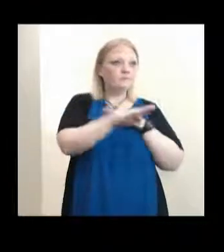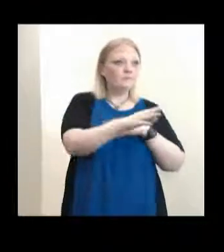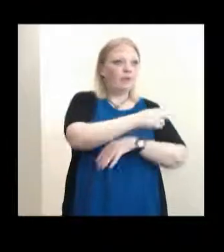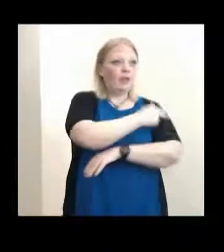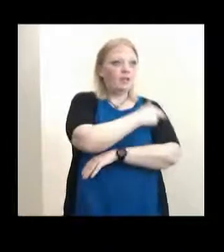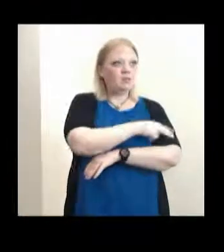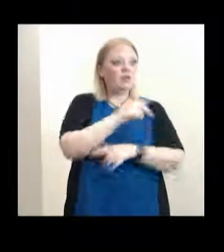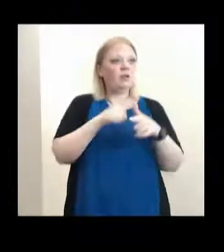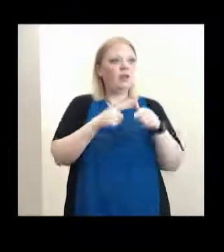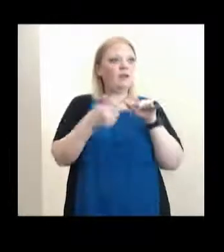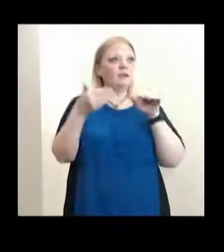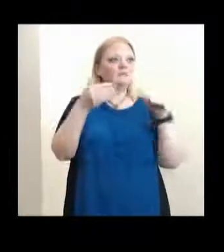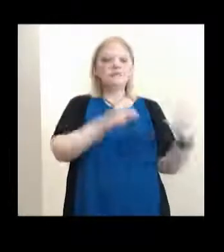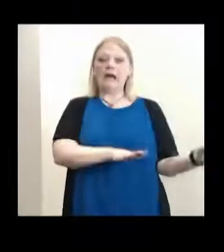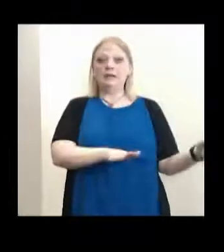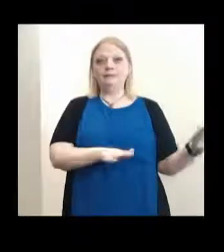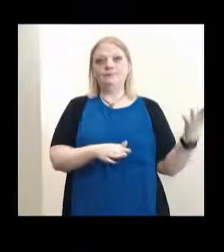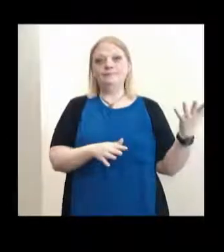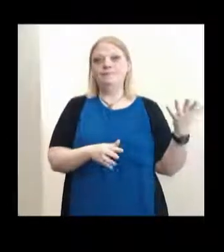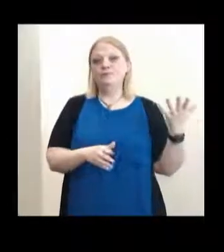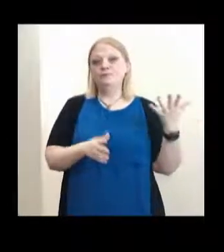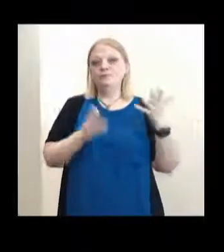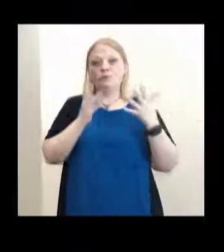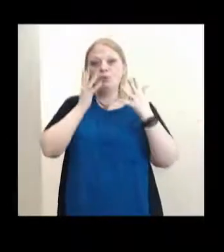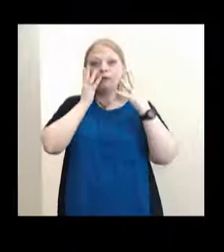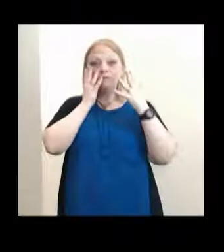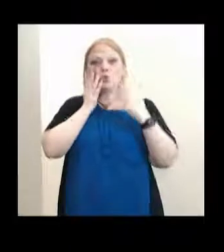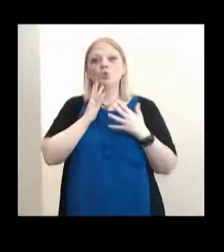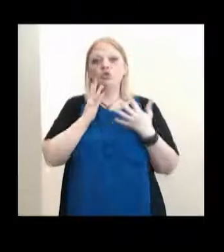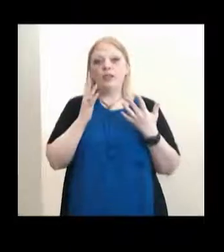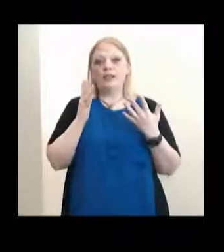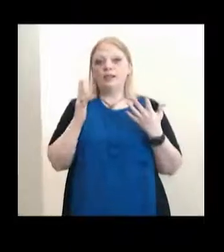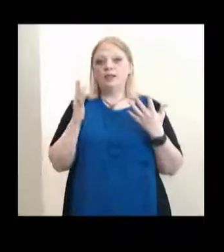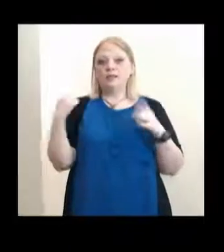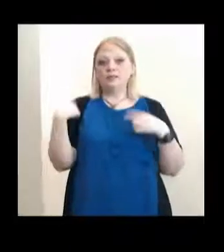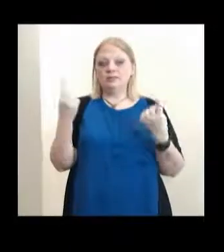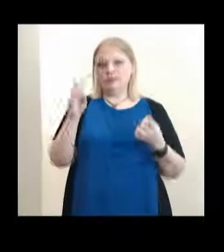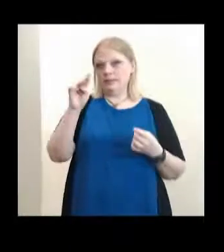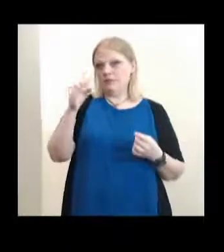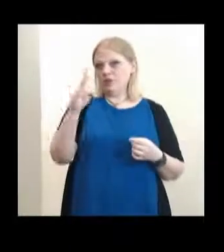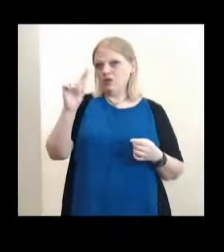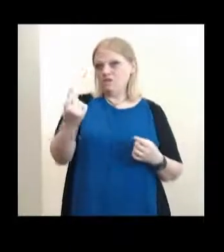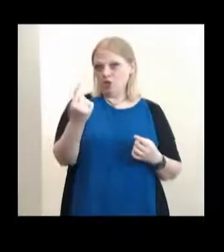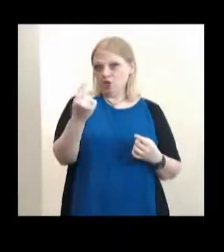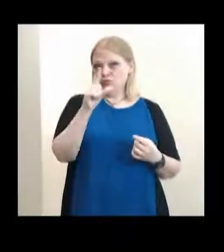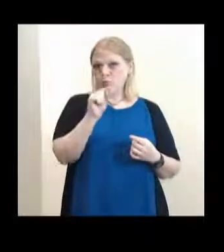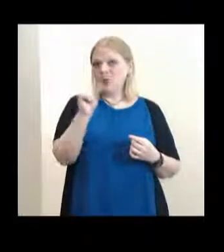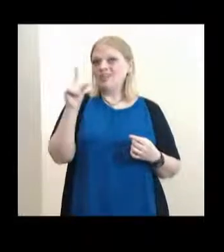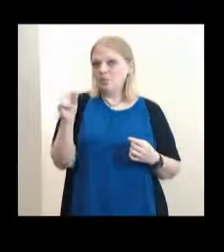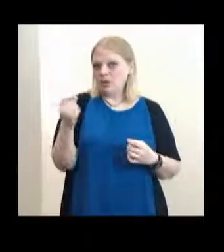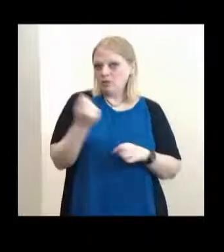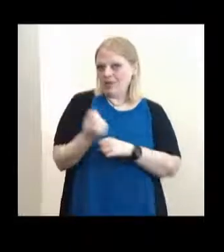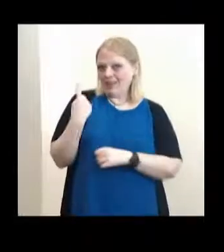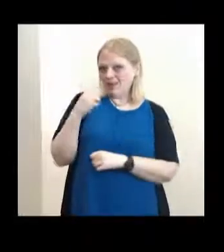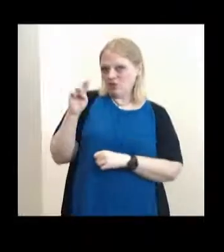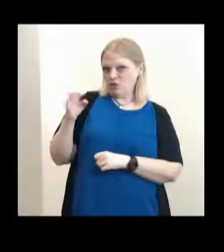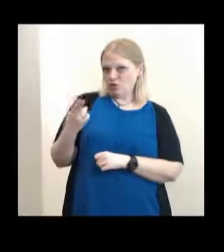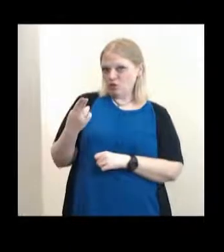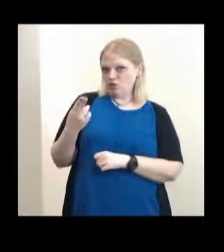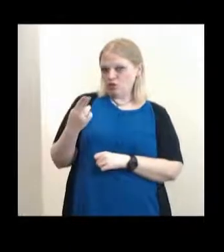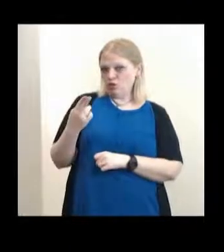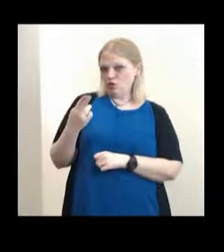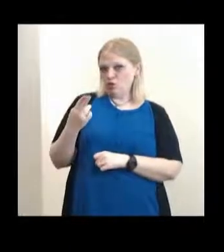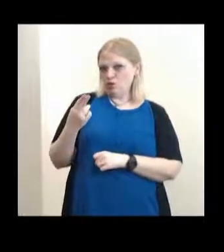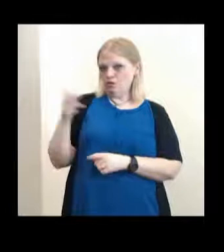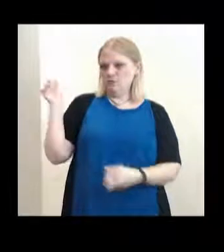they die. And unfortunately, since March 1st, 2020, through